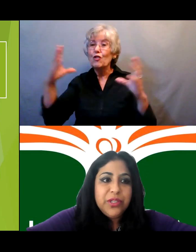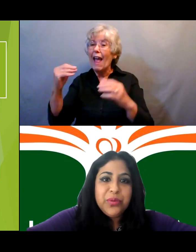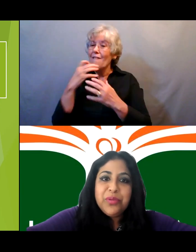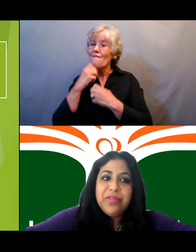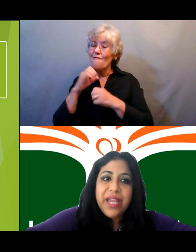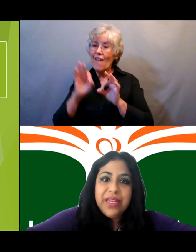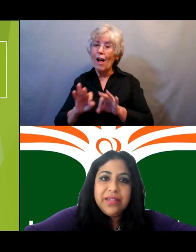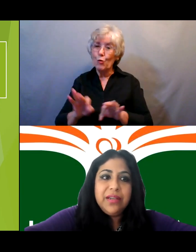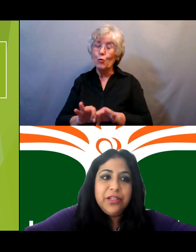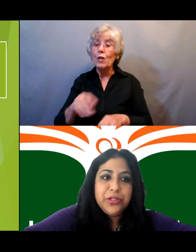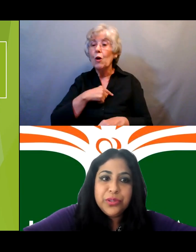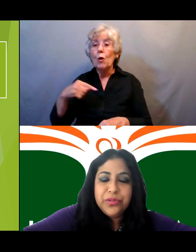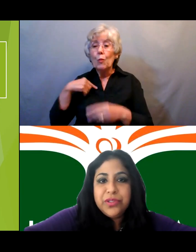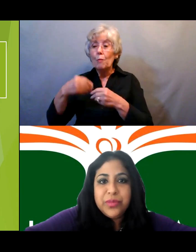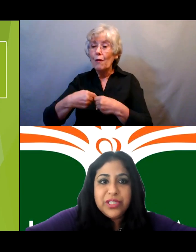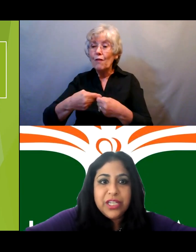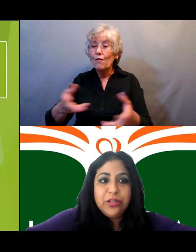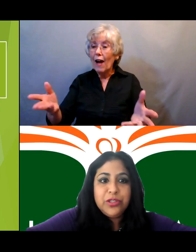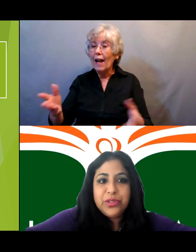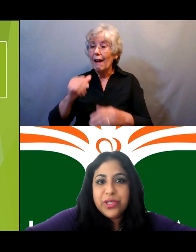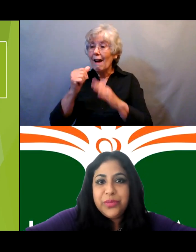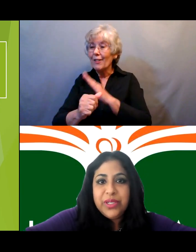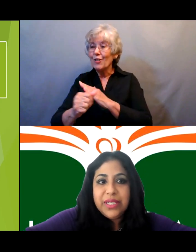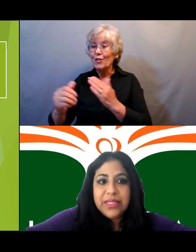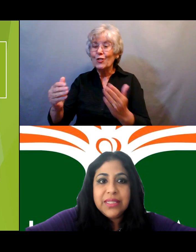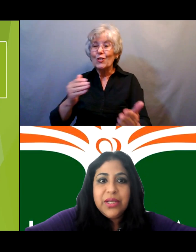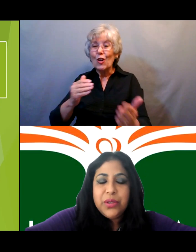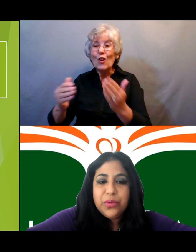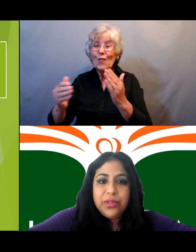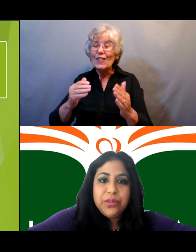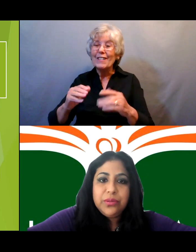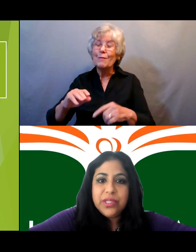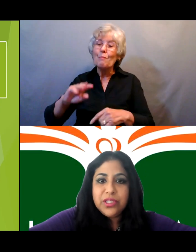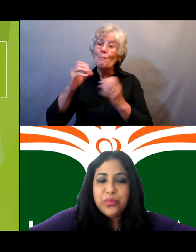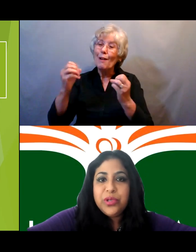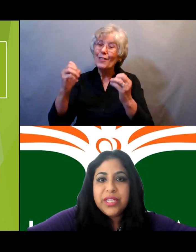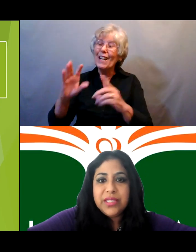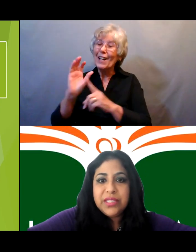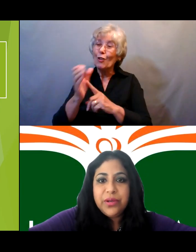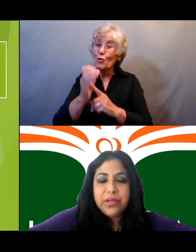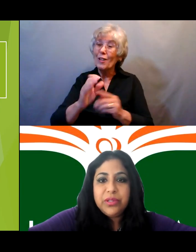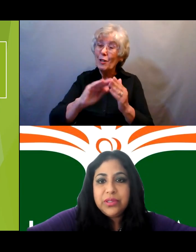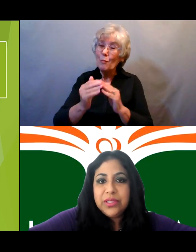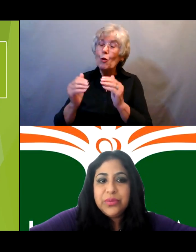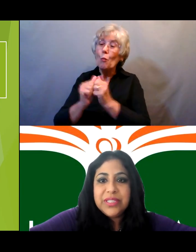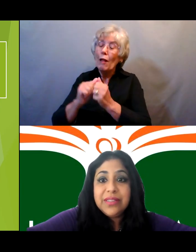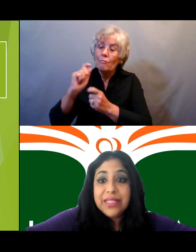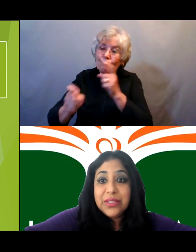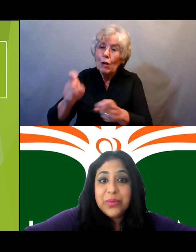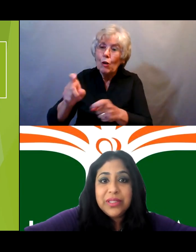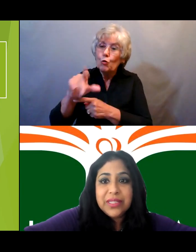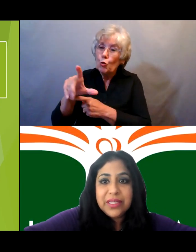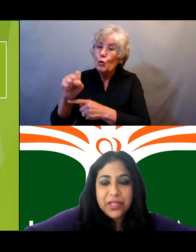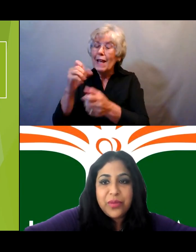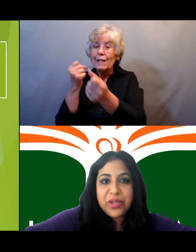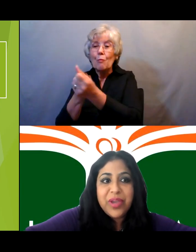values. We provide underserved multicultural communities with the tools and support necessary to build